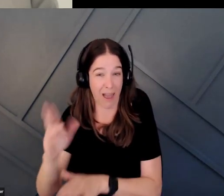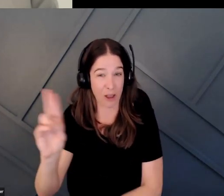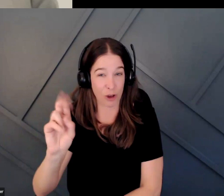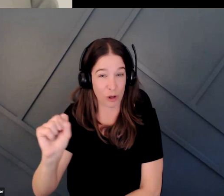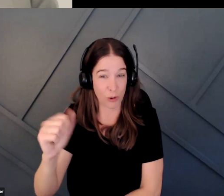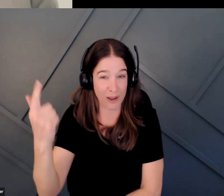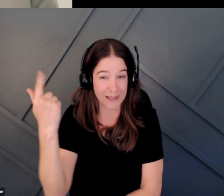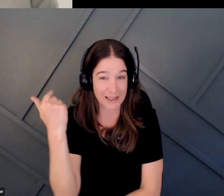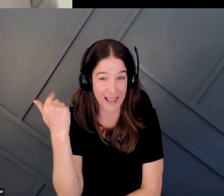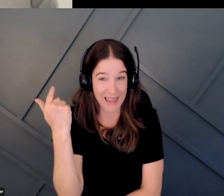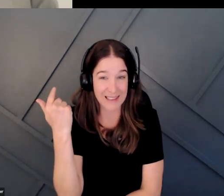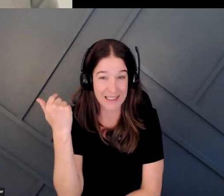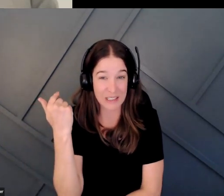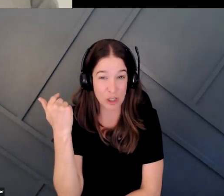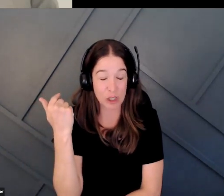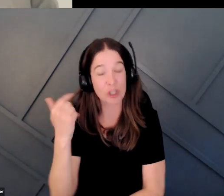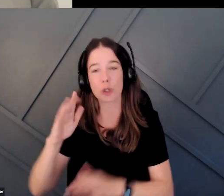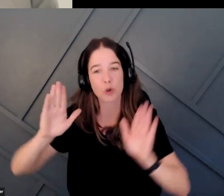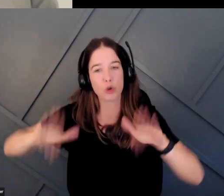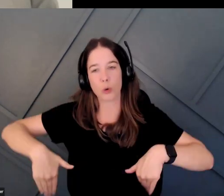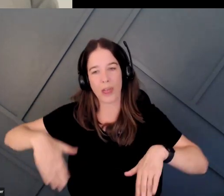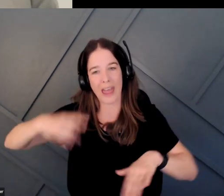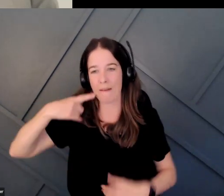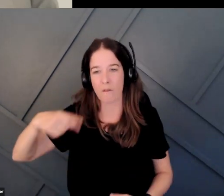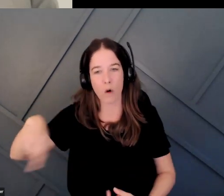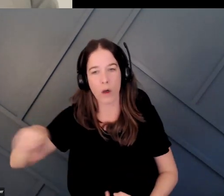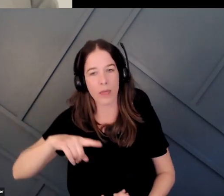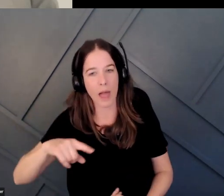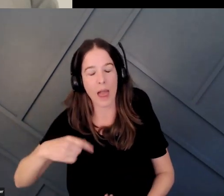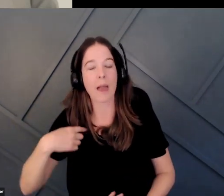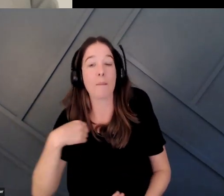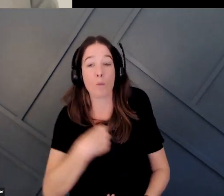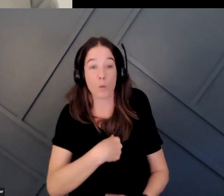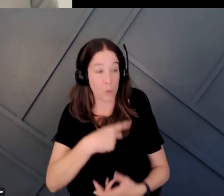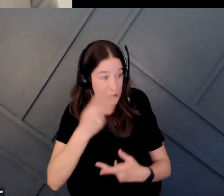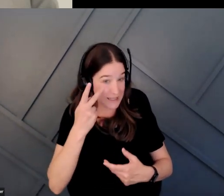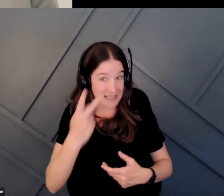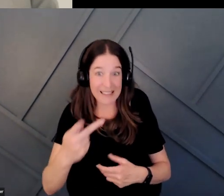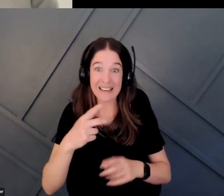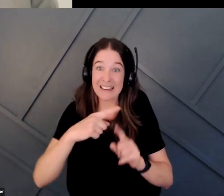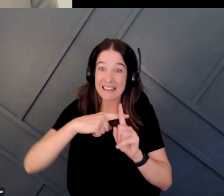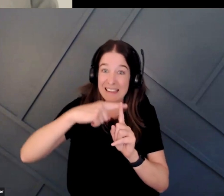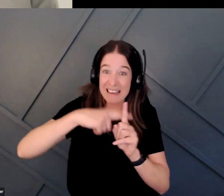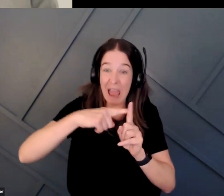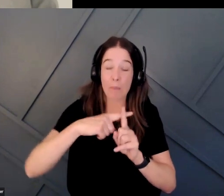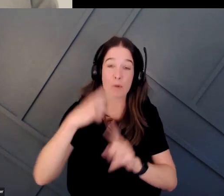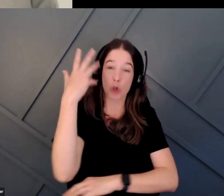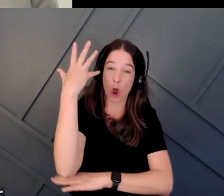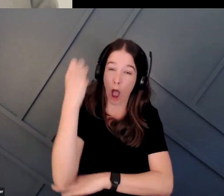of record-breaking temperatures across the US, there's still time to save others through effective